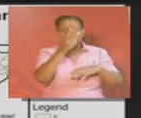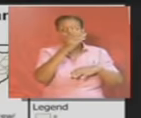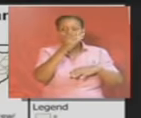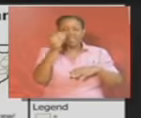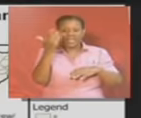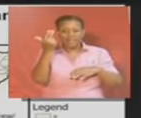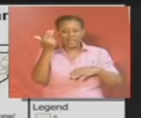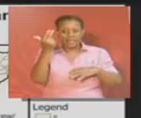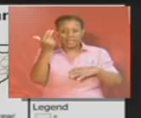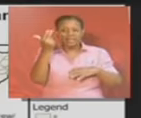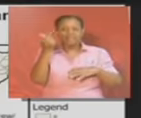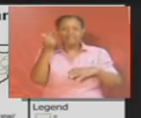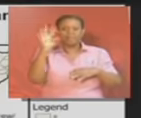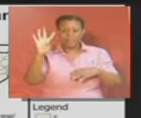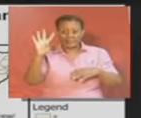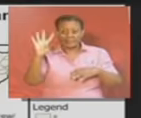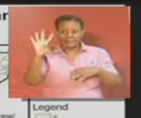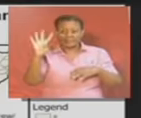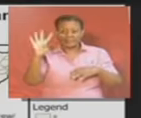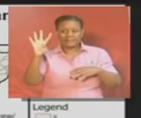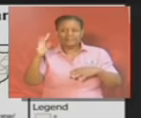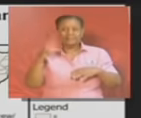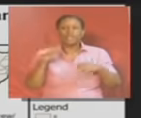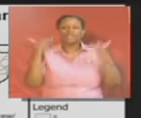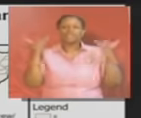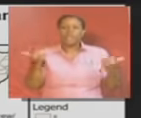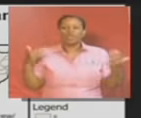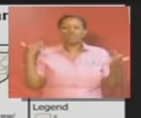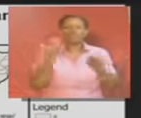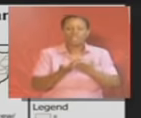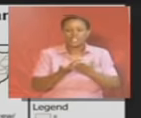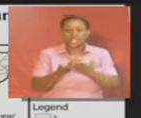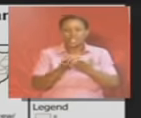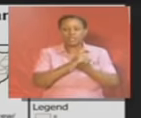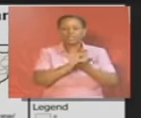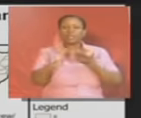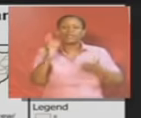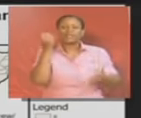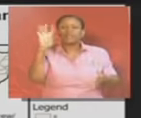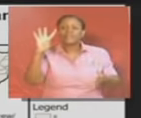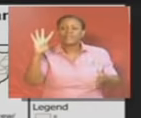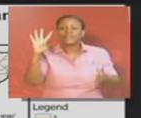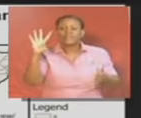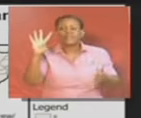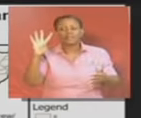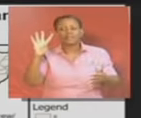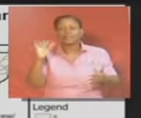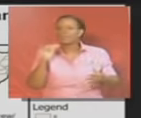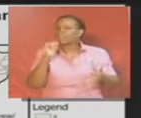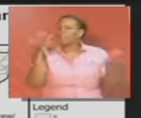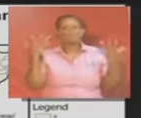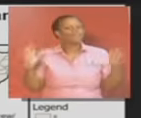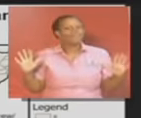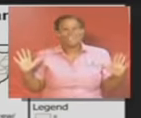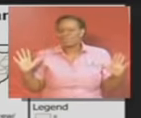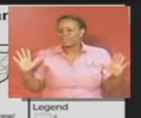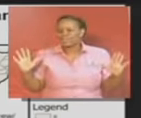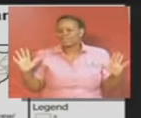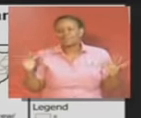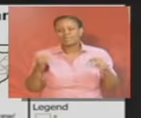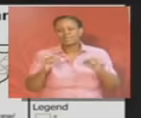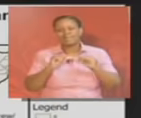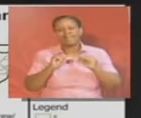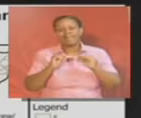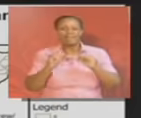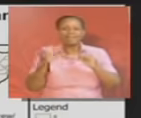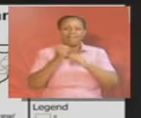started last week Sunday and ends today. So the data that is represented here will not be complete at this point in time. As we go forward and we collect the data and we